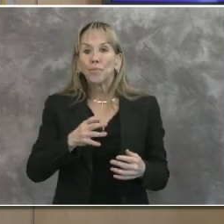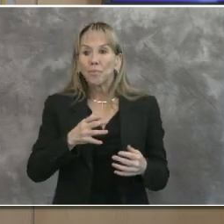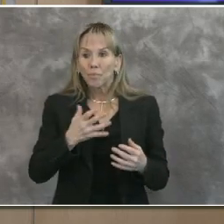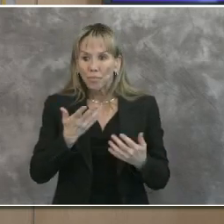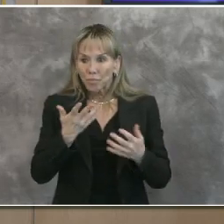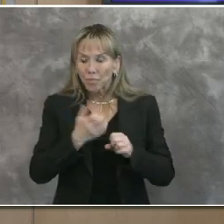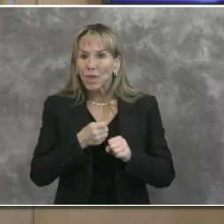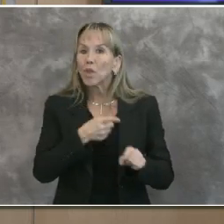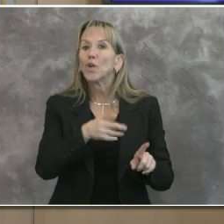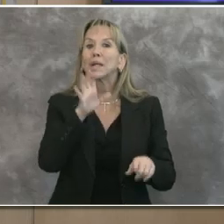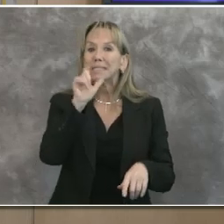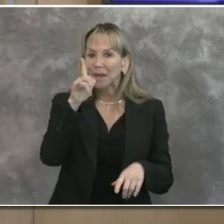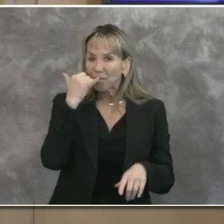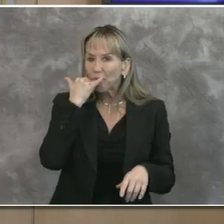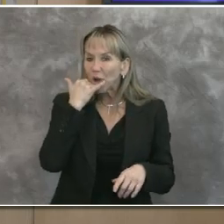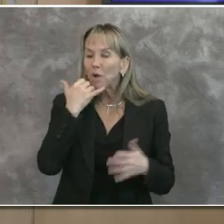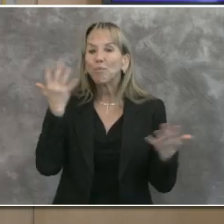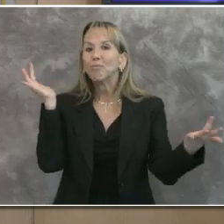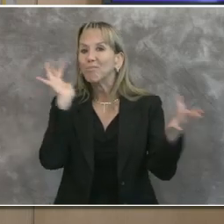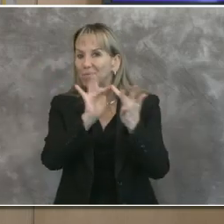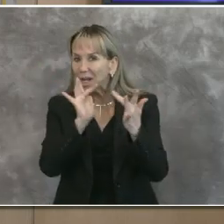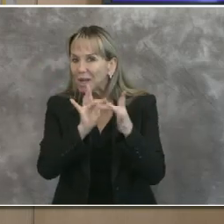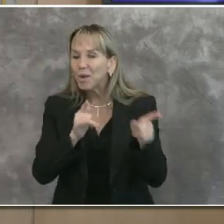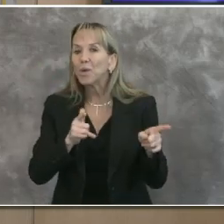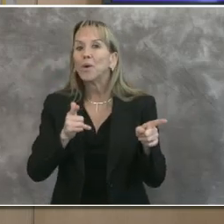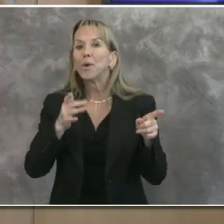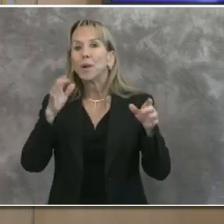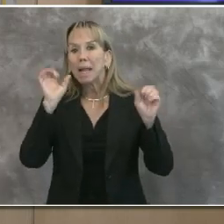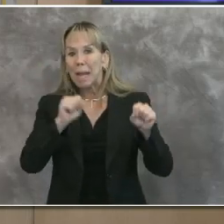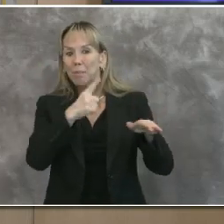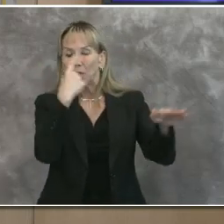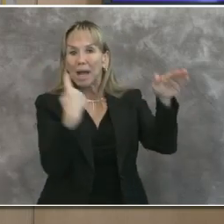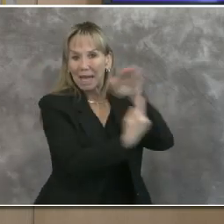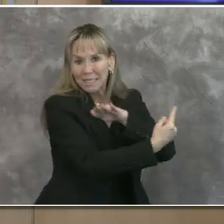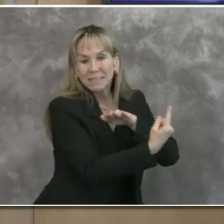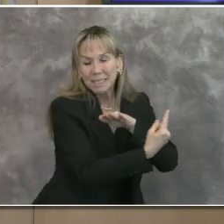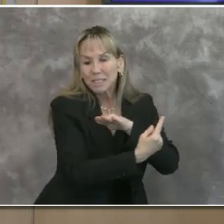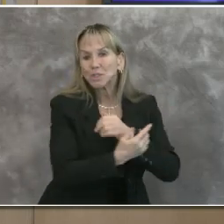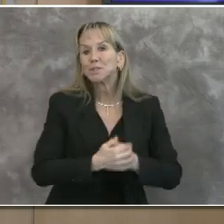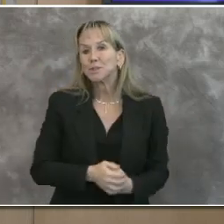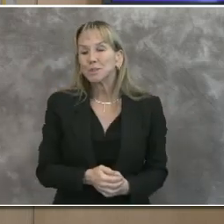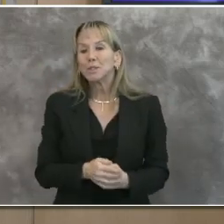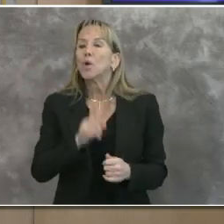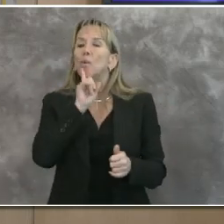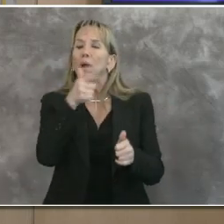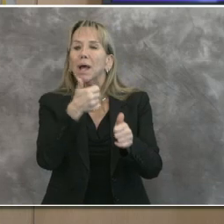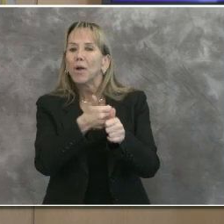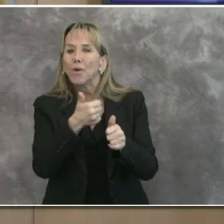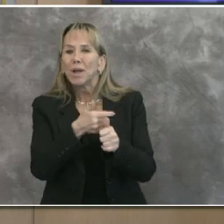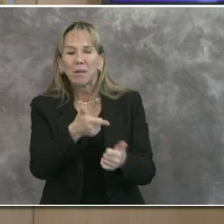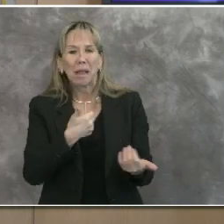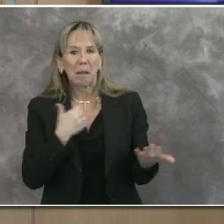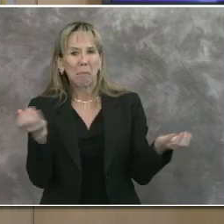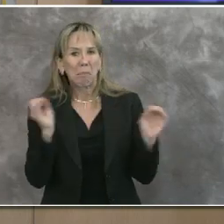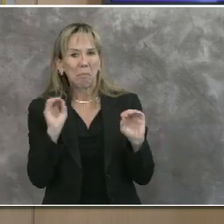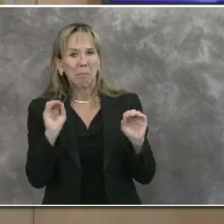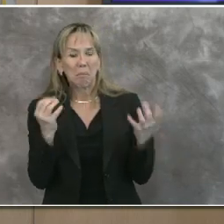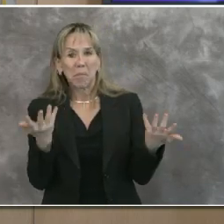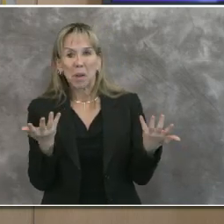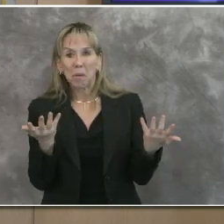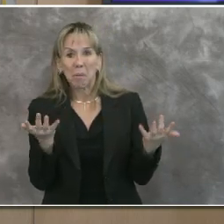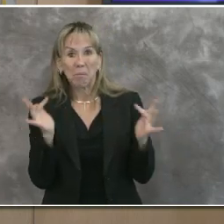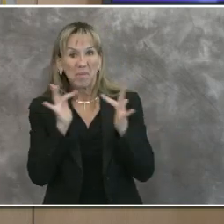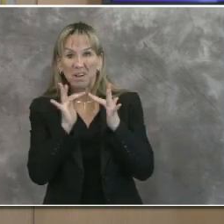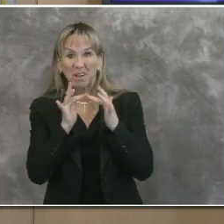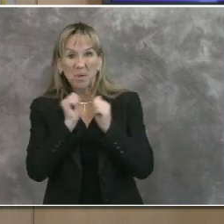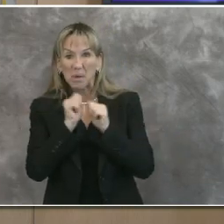phone, was able to contact her and get her into isolation. She had actually really had no essential contact